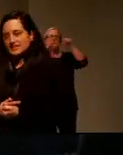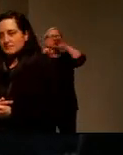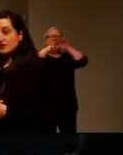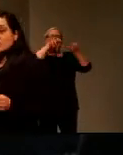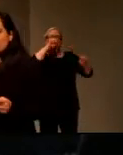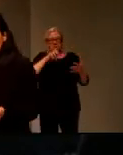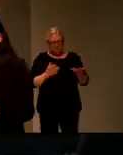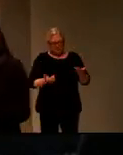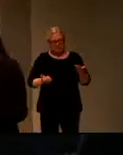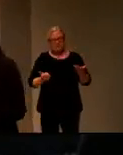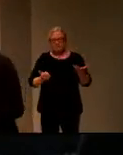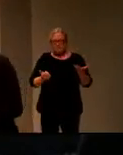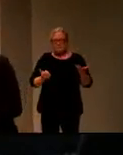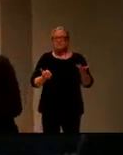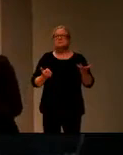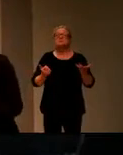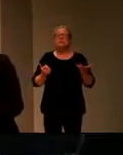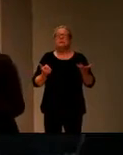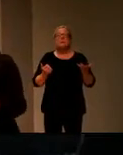And it has been shown